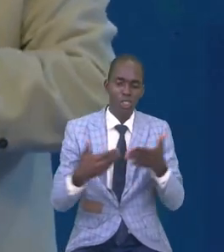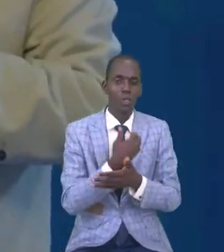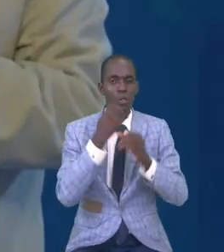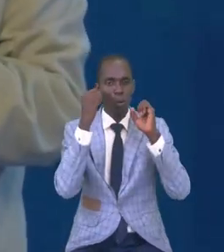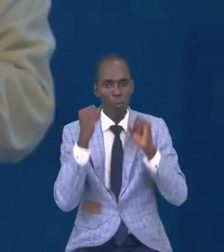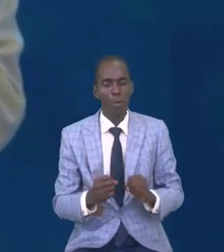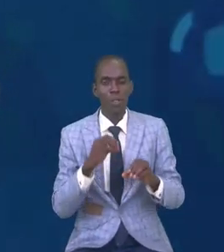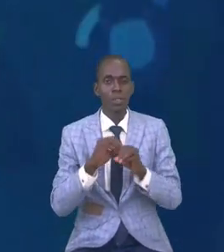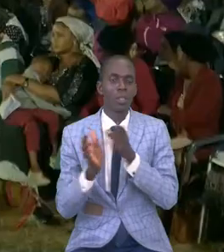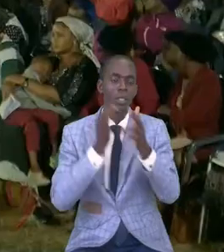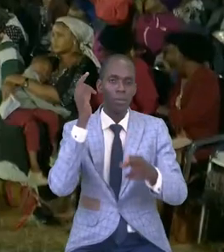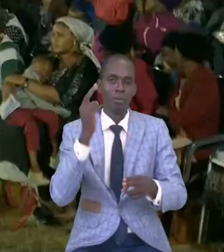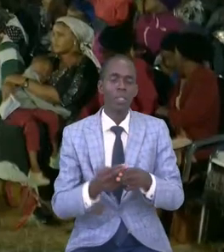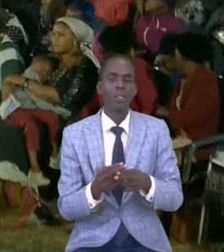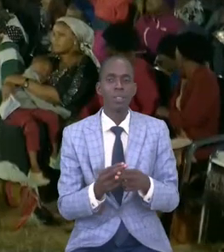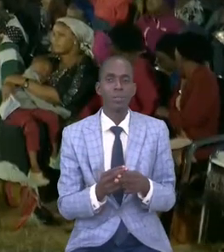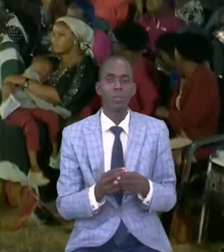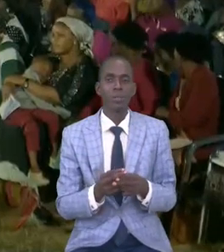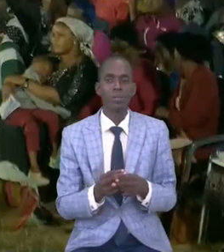in Jesus' name.